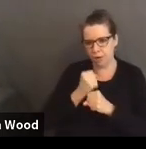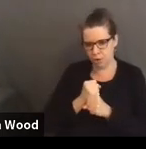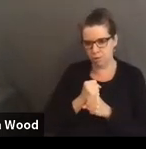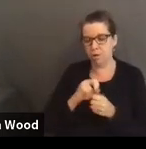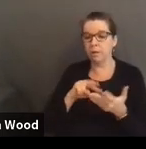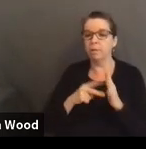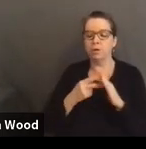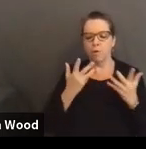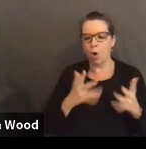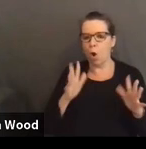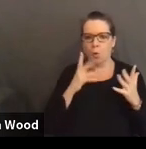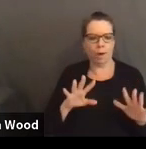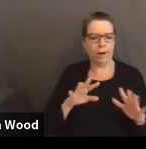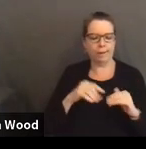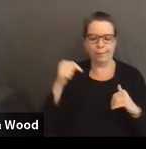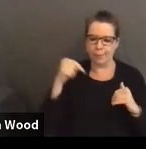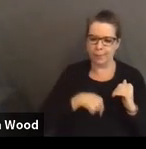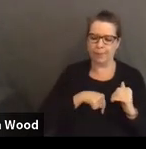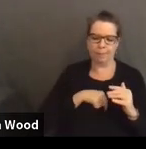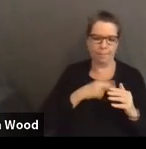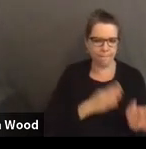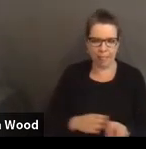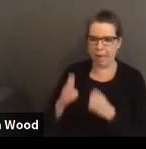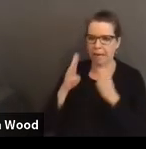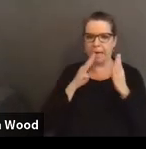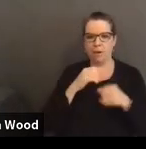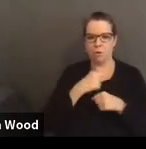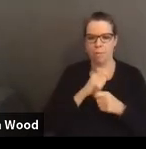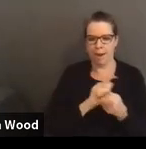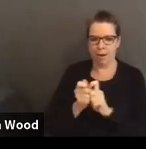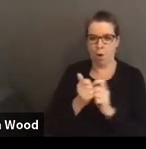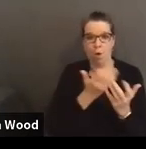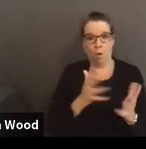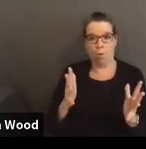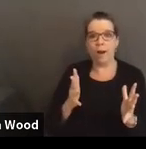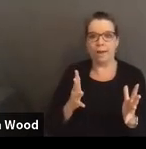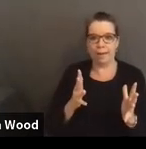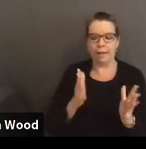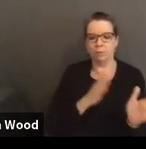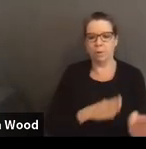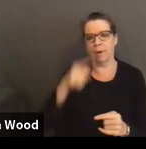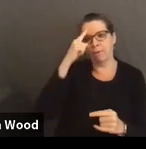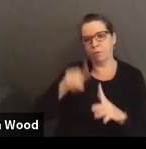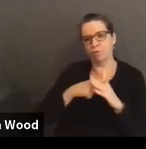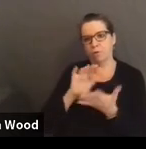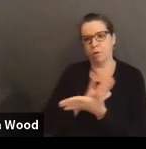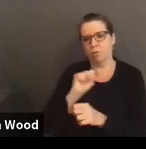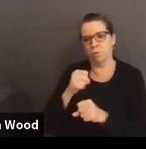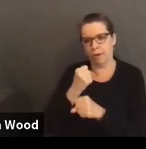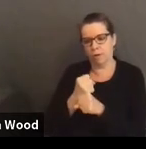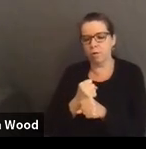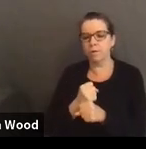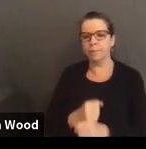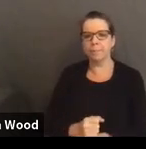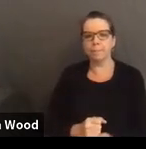together extensive plans and made adaptations to your materials to prepare for the start of the year. You're going